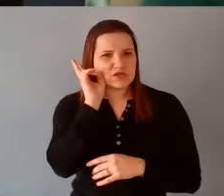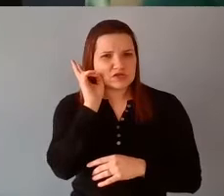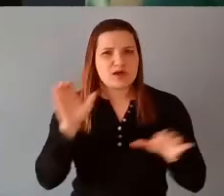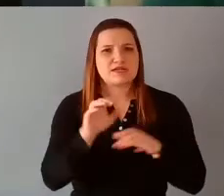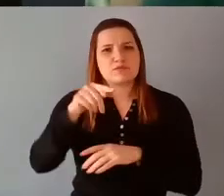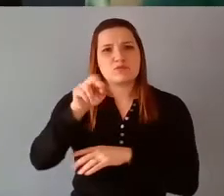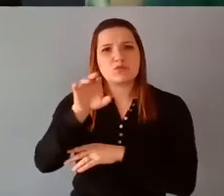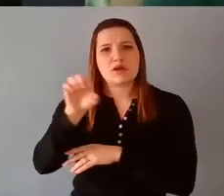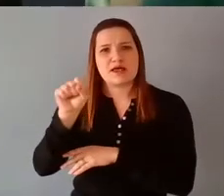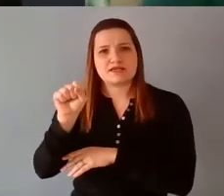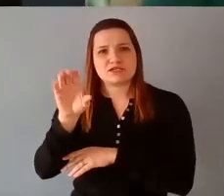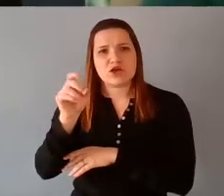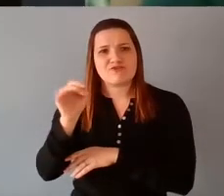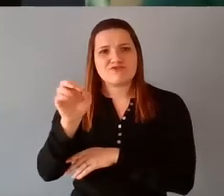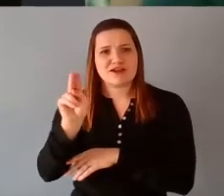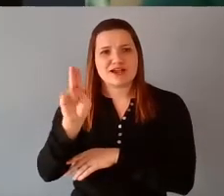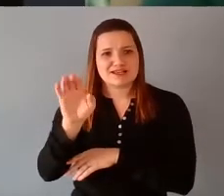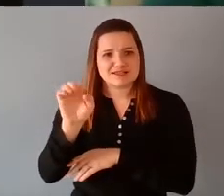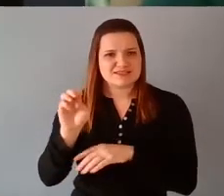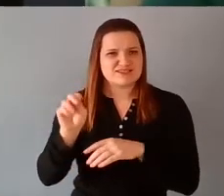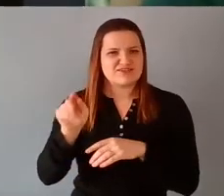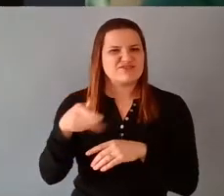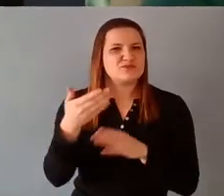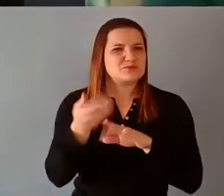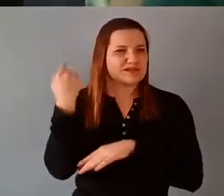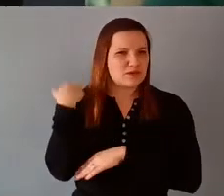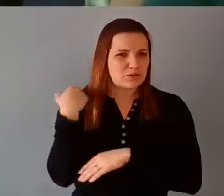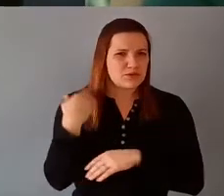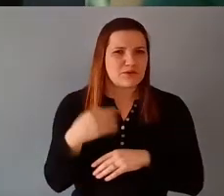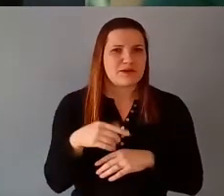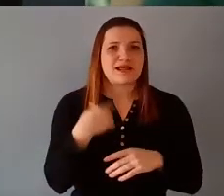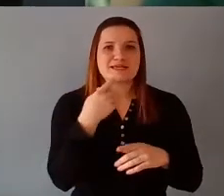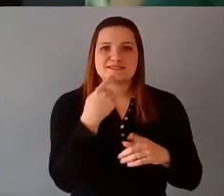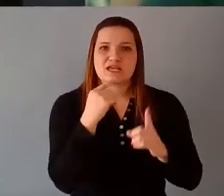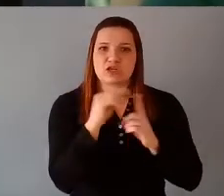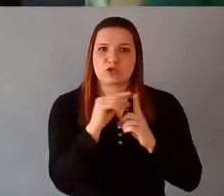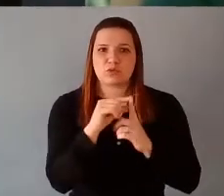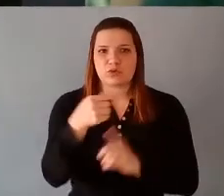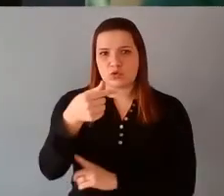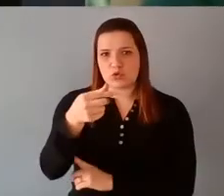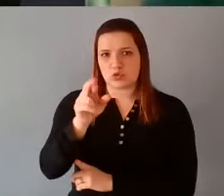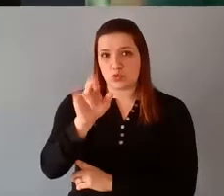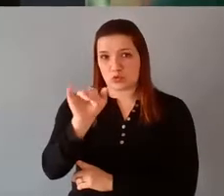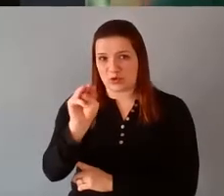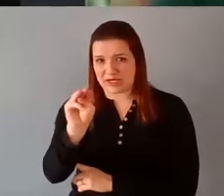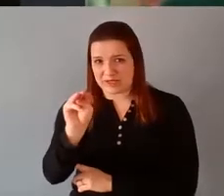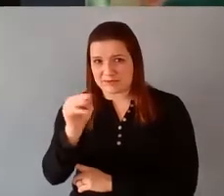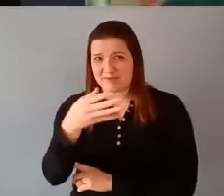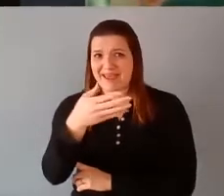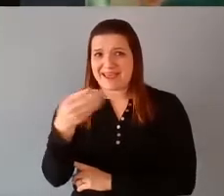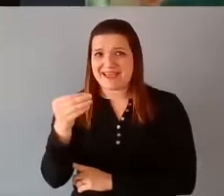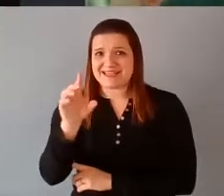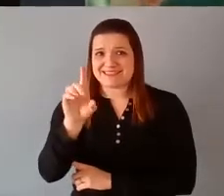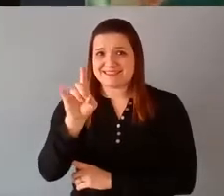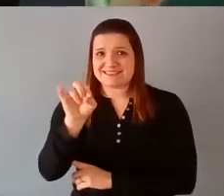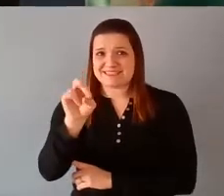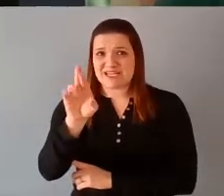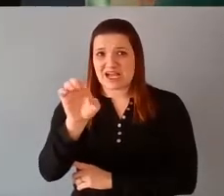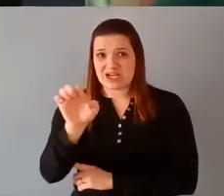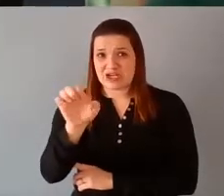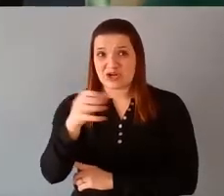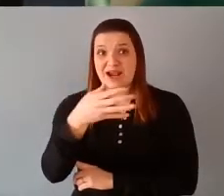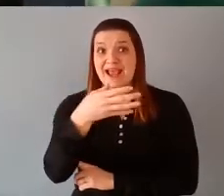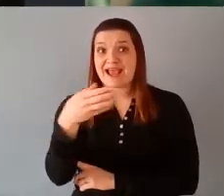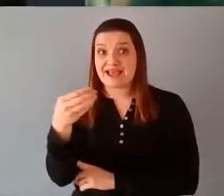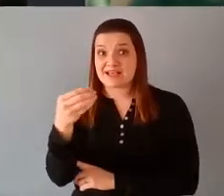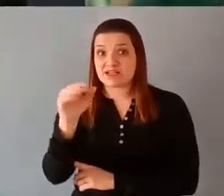ago. And I did use the word grim and dire and alarming. In fact, that same day,